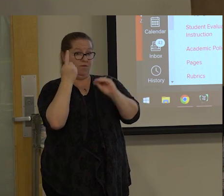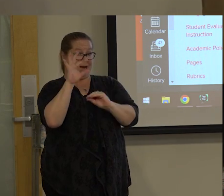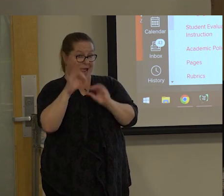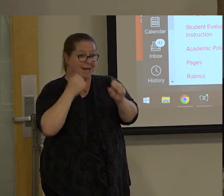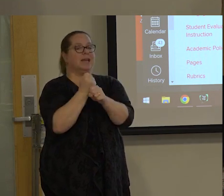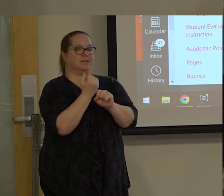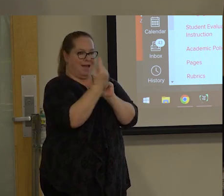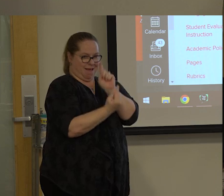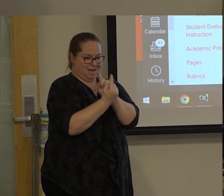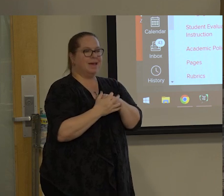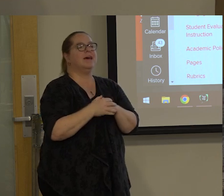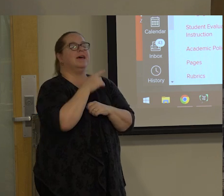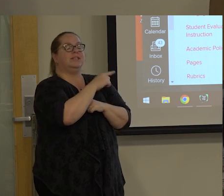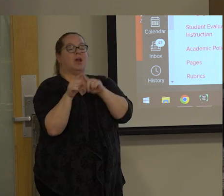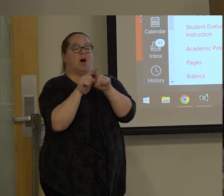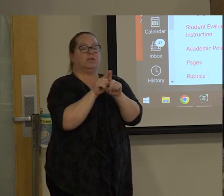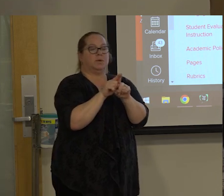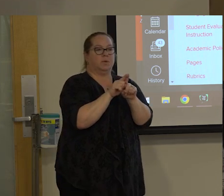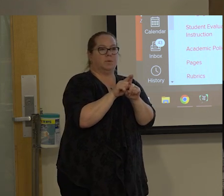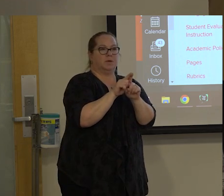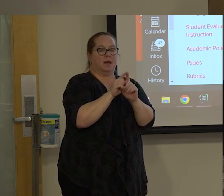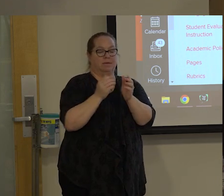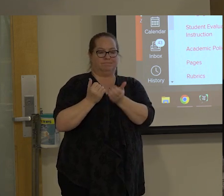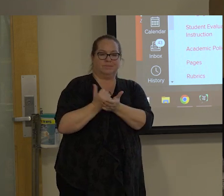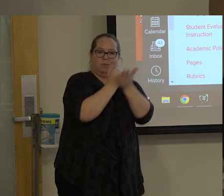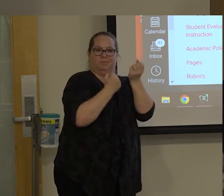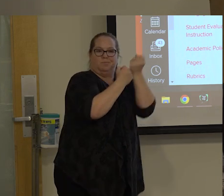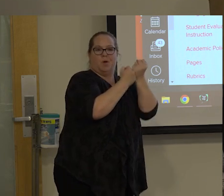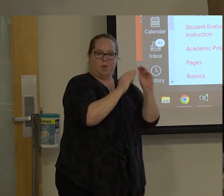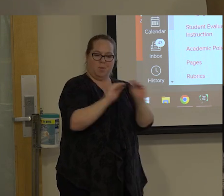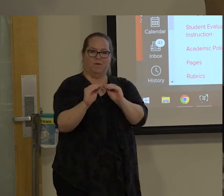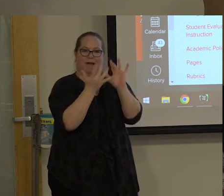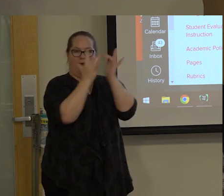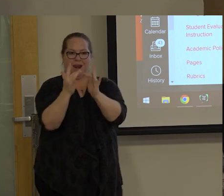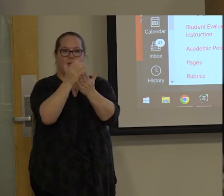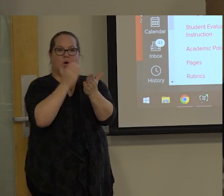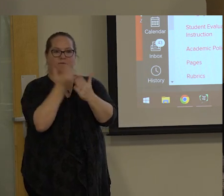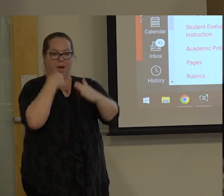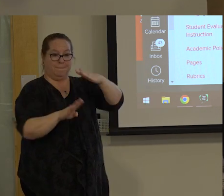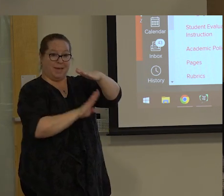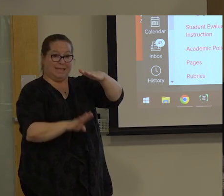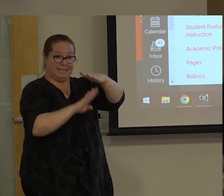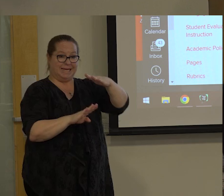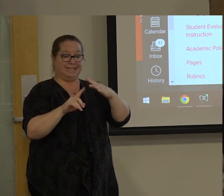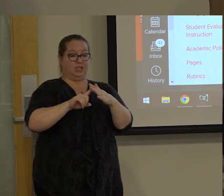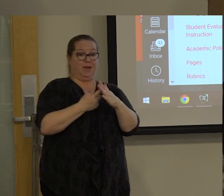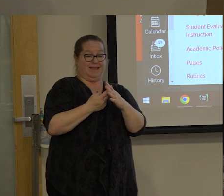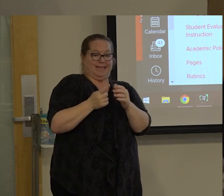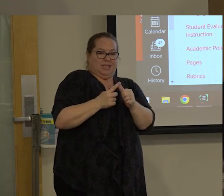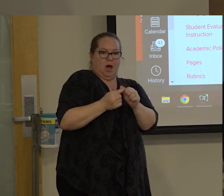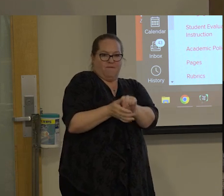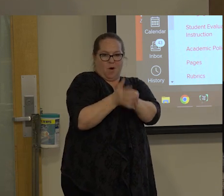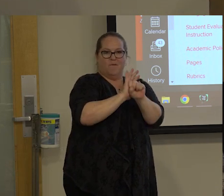was responsible for implementing the move to online courses for the basic level French courses during the initial outbreak